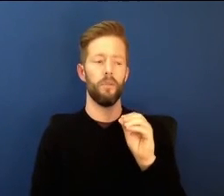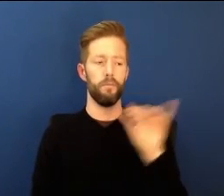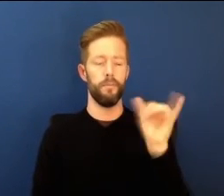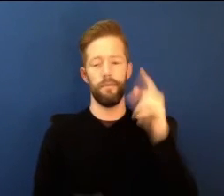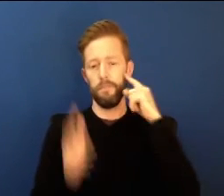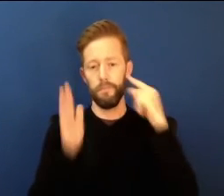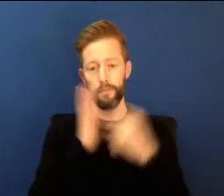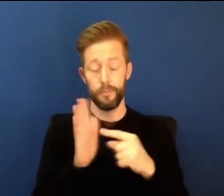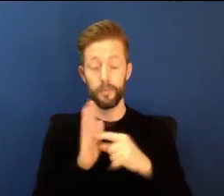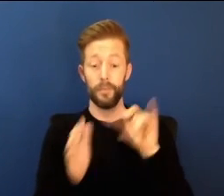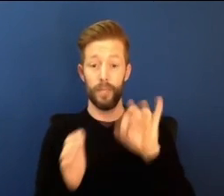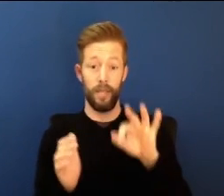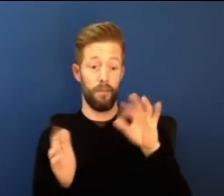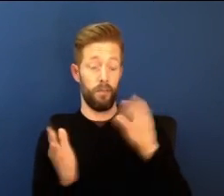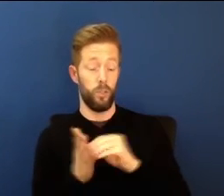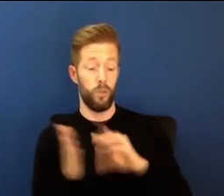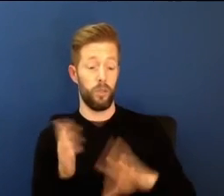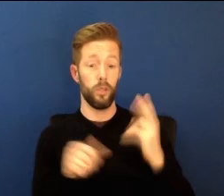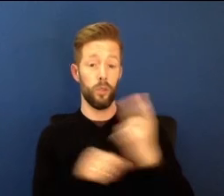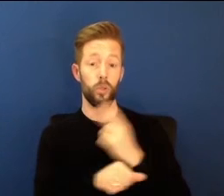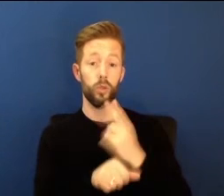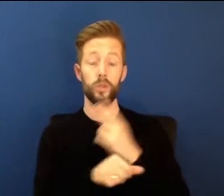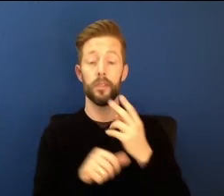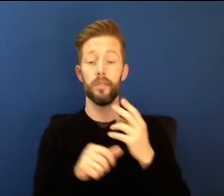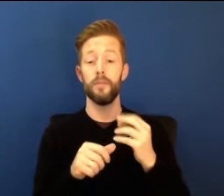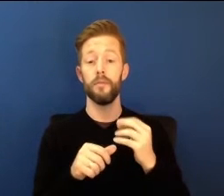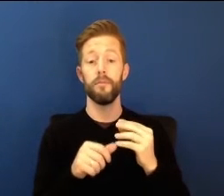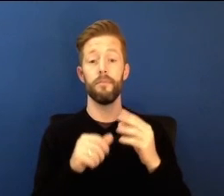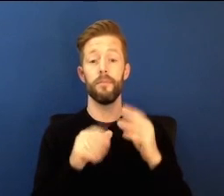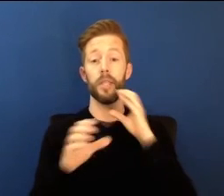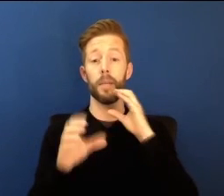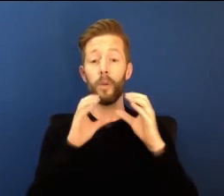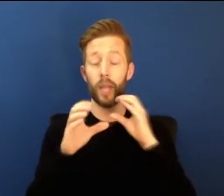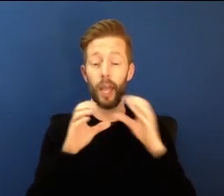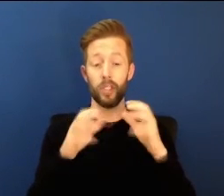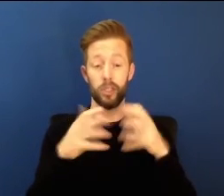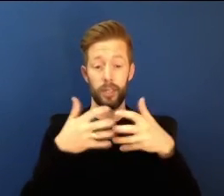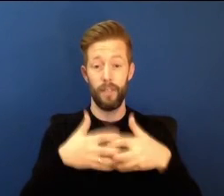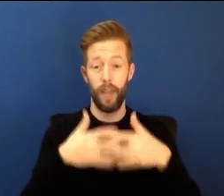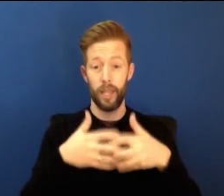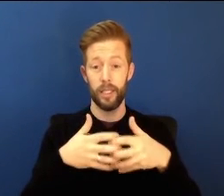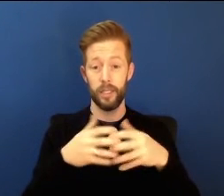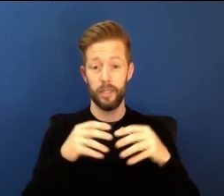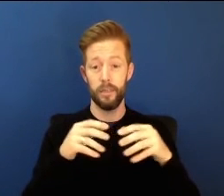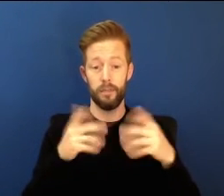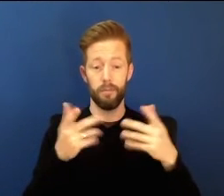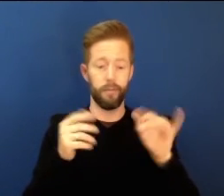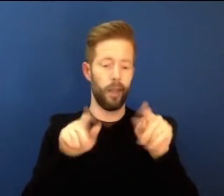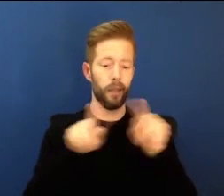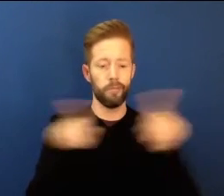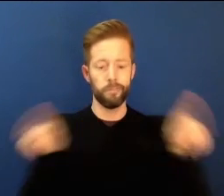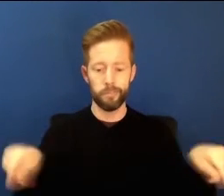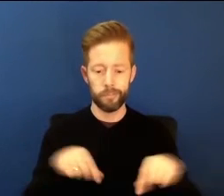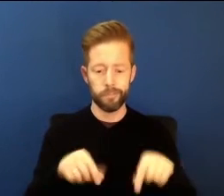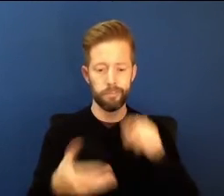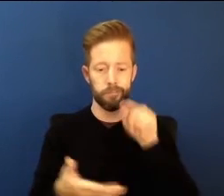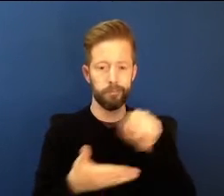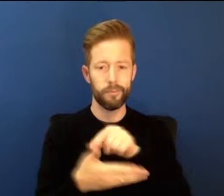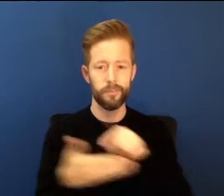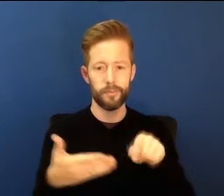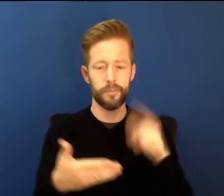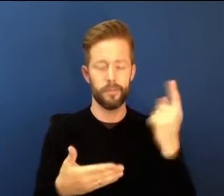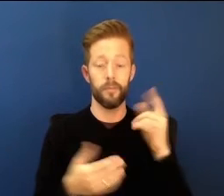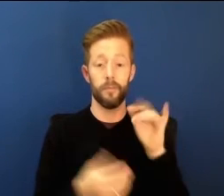So, for example, if a student is using a communication device as his or her